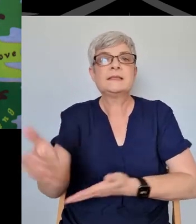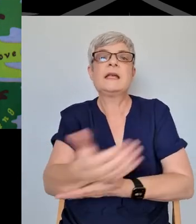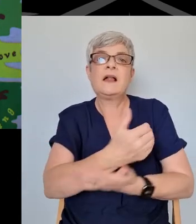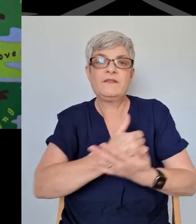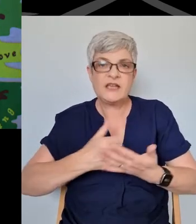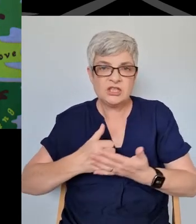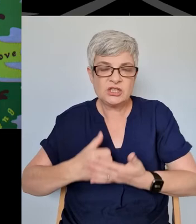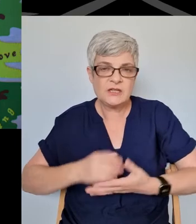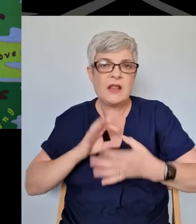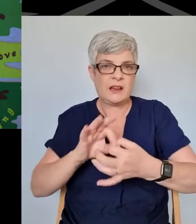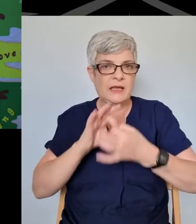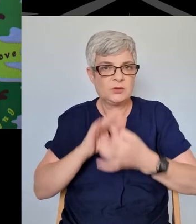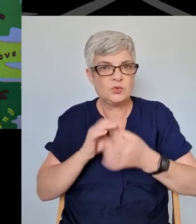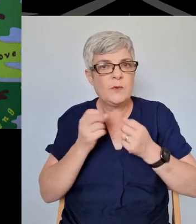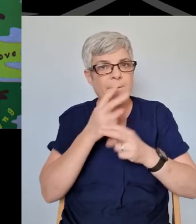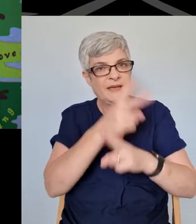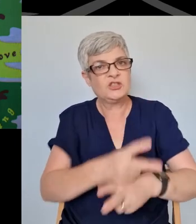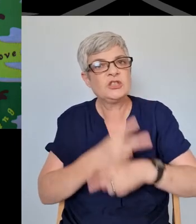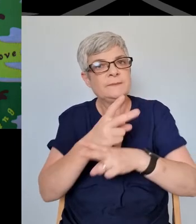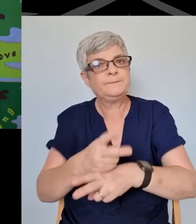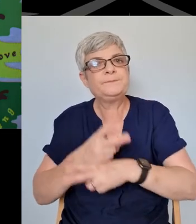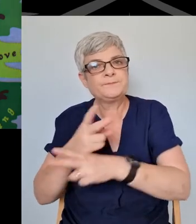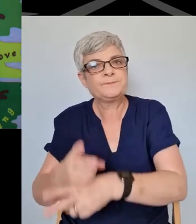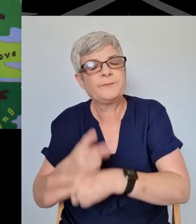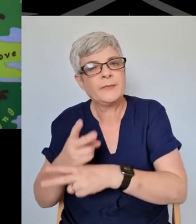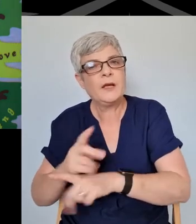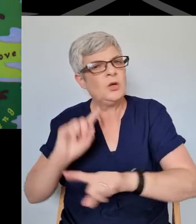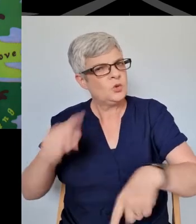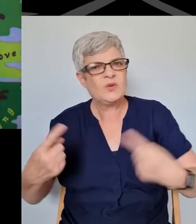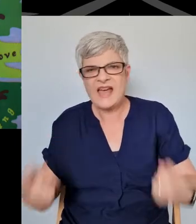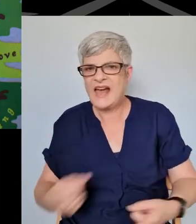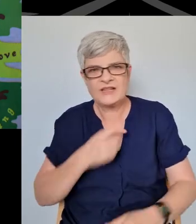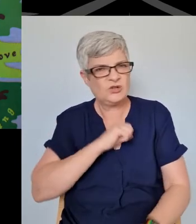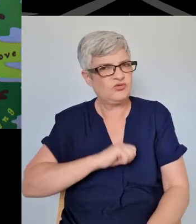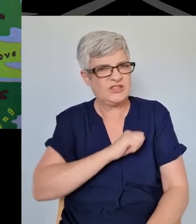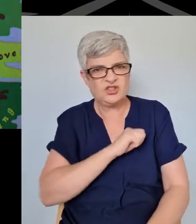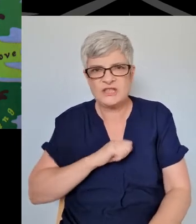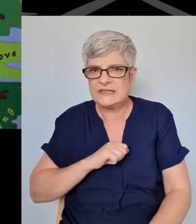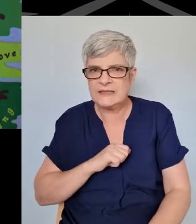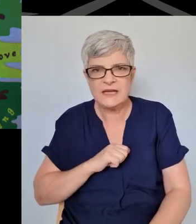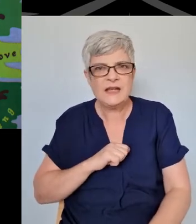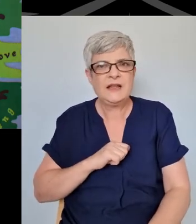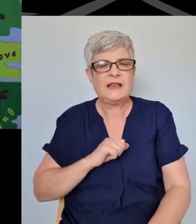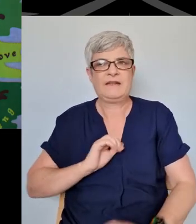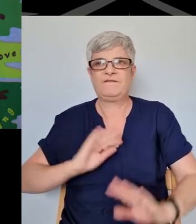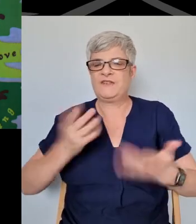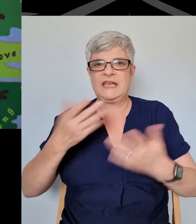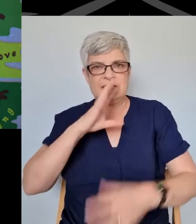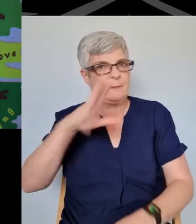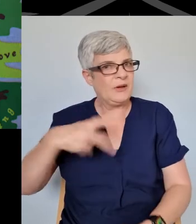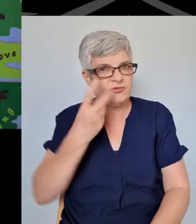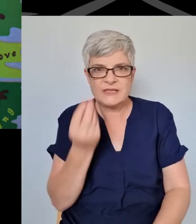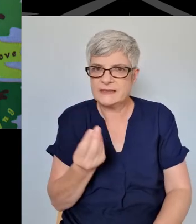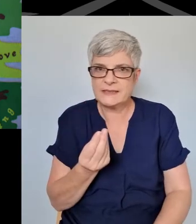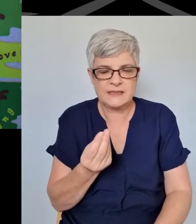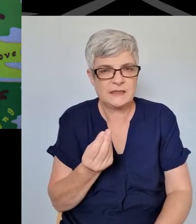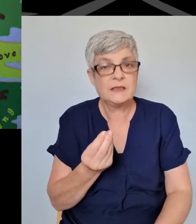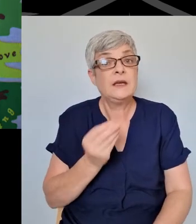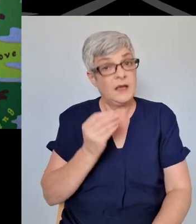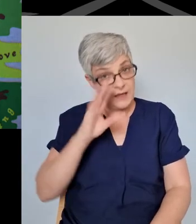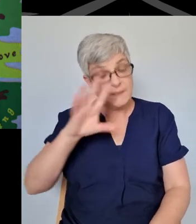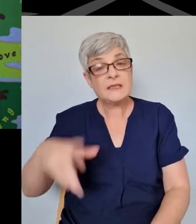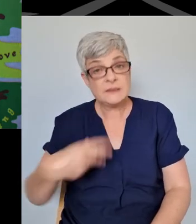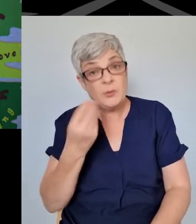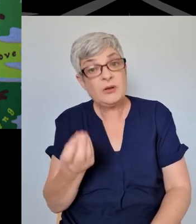Salvation was tied up with mission. You cannot be a Christian without having the Holy Spirit. And that same Spirit is the one